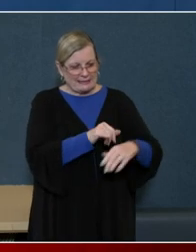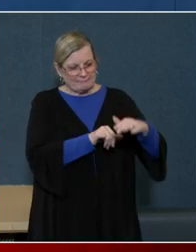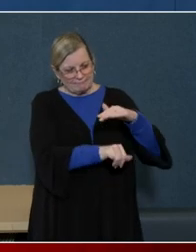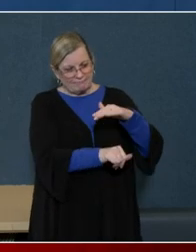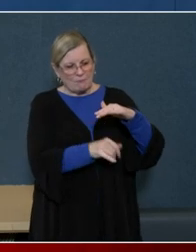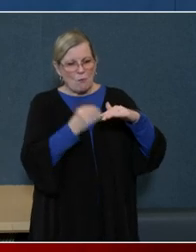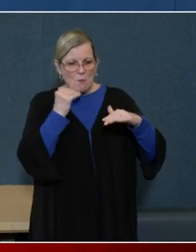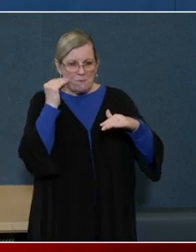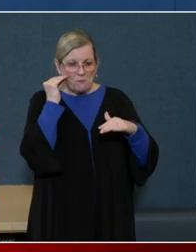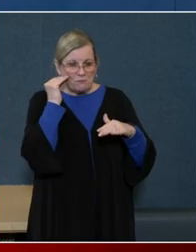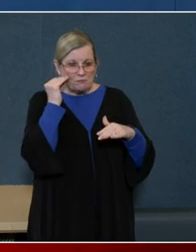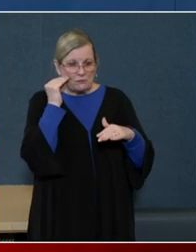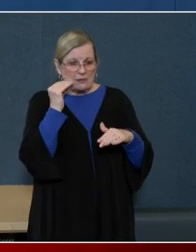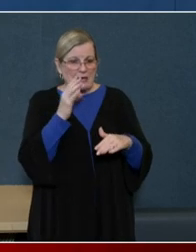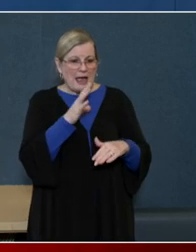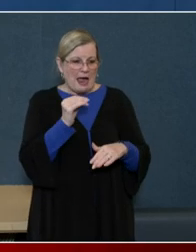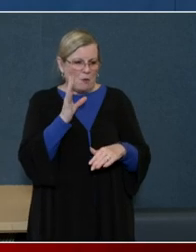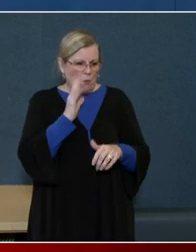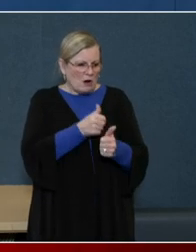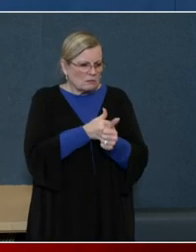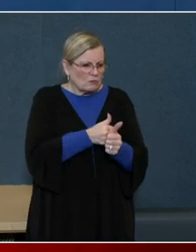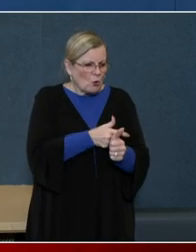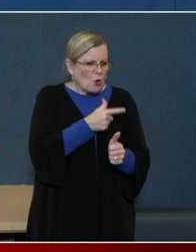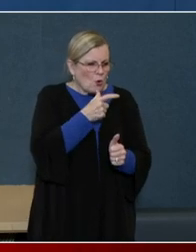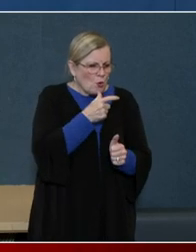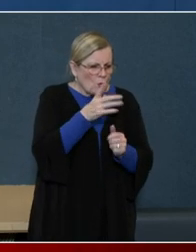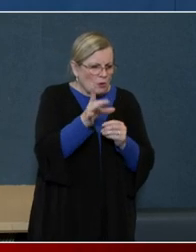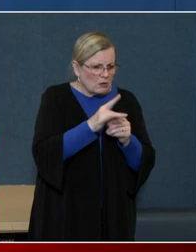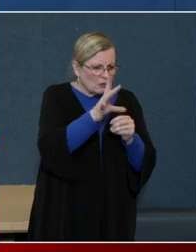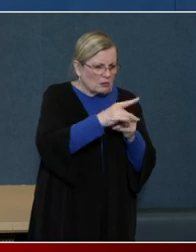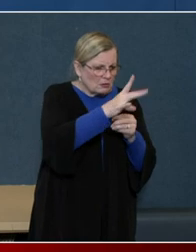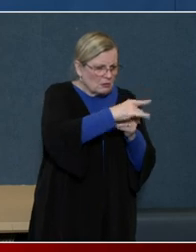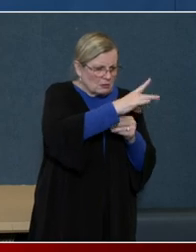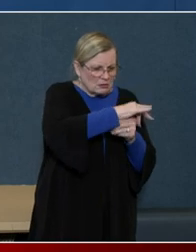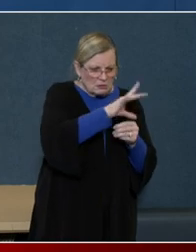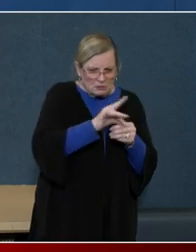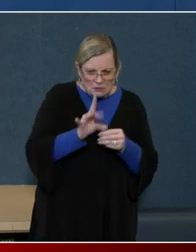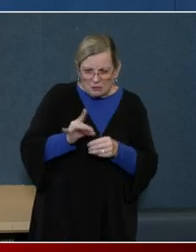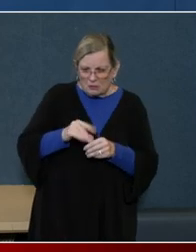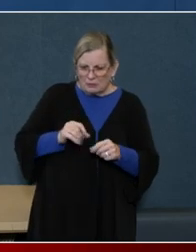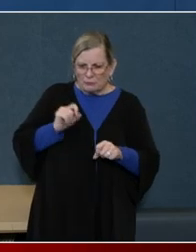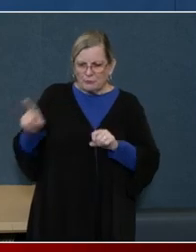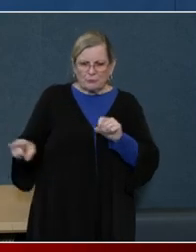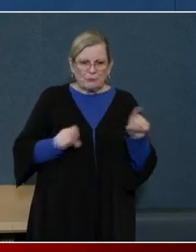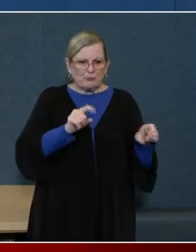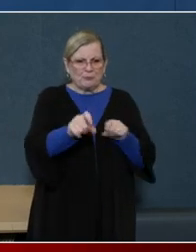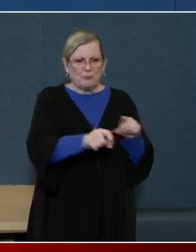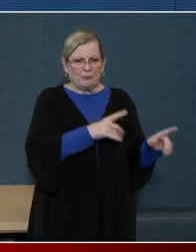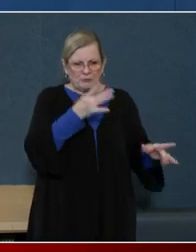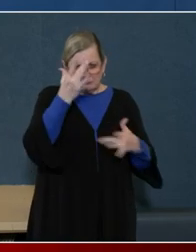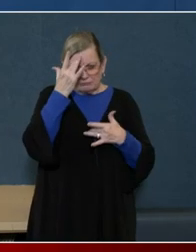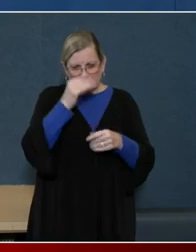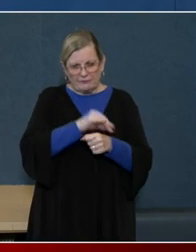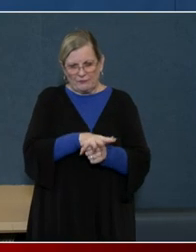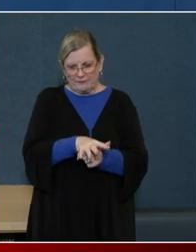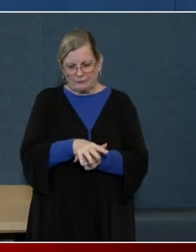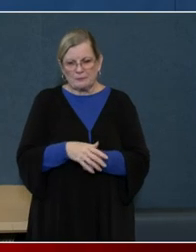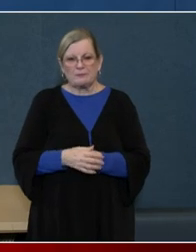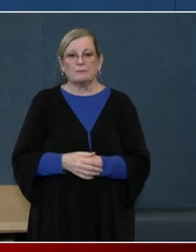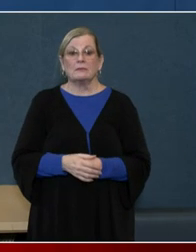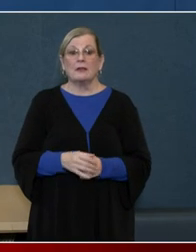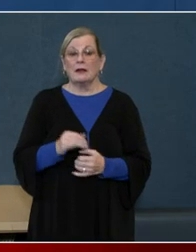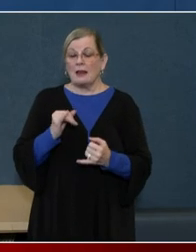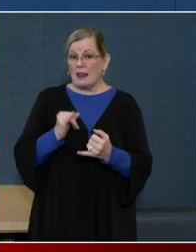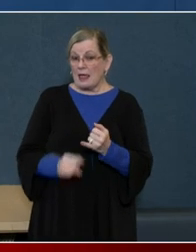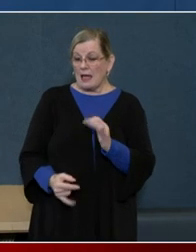the parent and follow their protocols accordingly. And the final example we